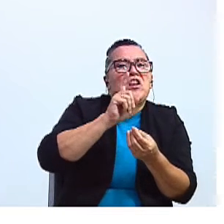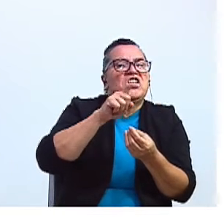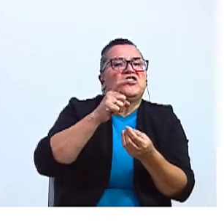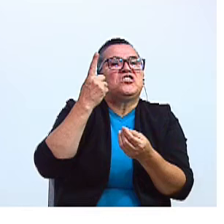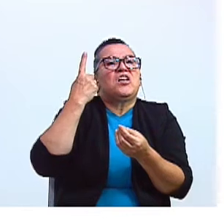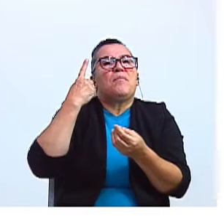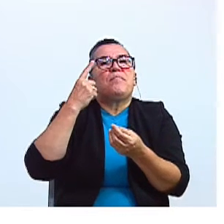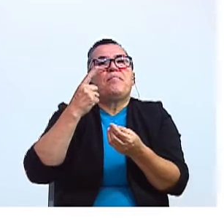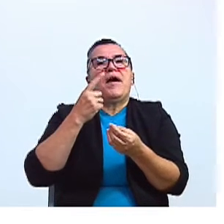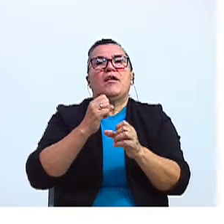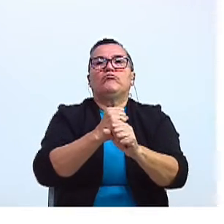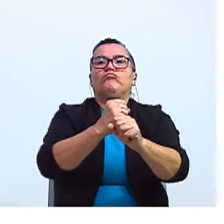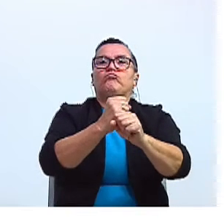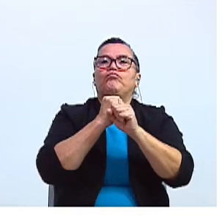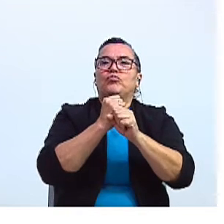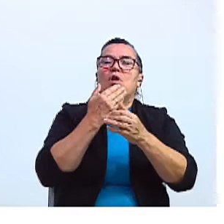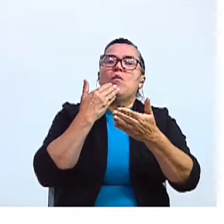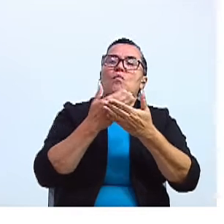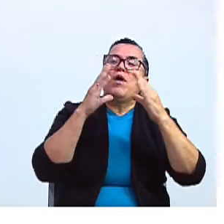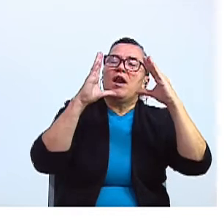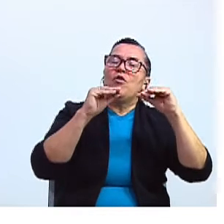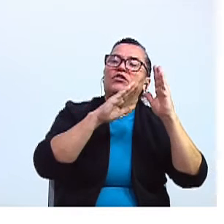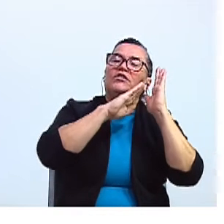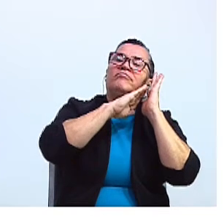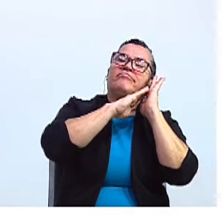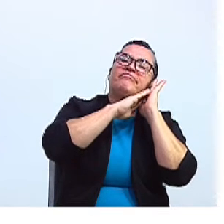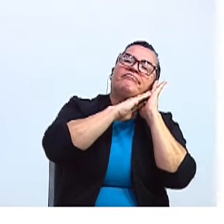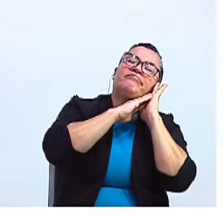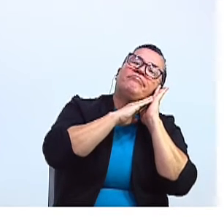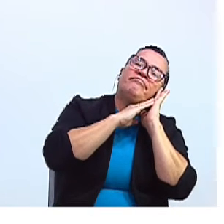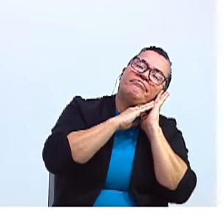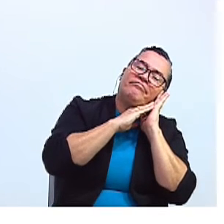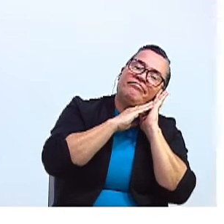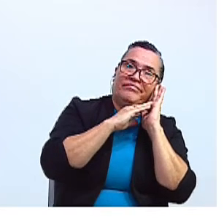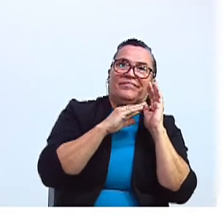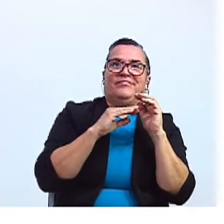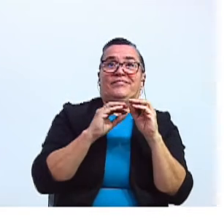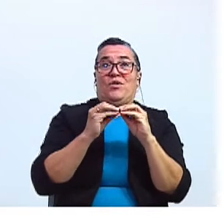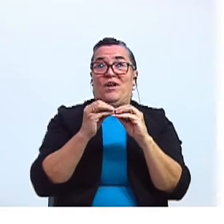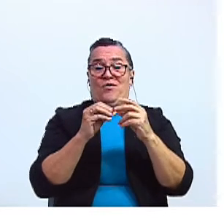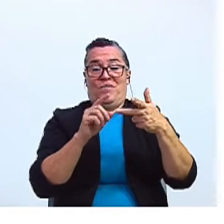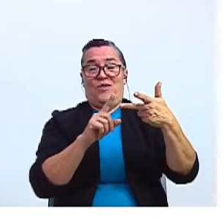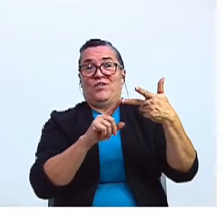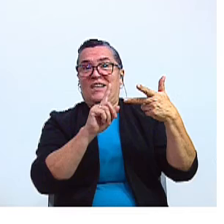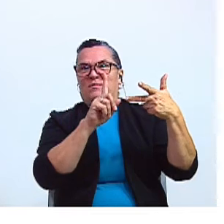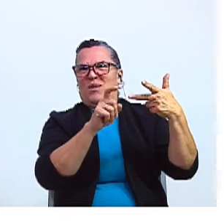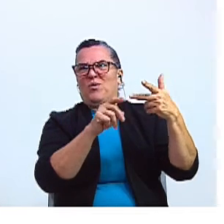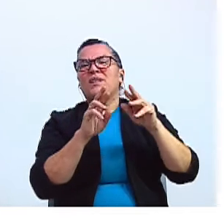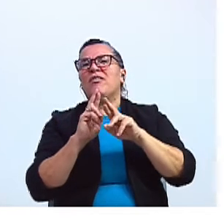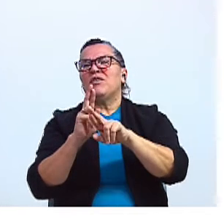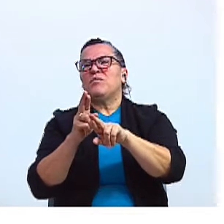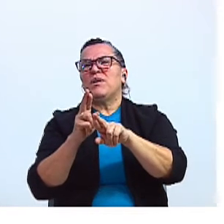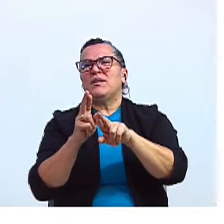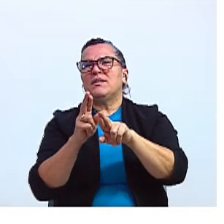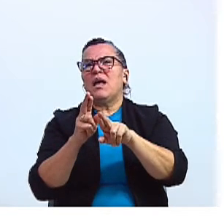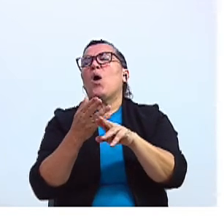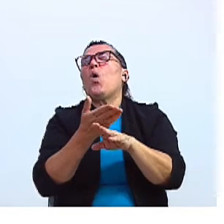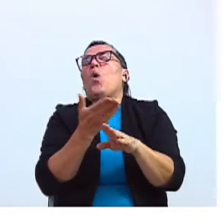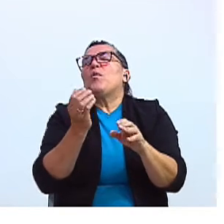to ensure a good night rest. So the answer for question number 3, which is, how does it